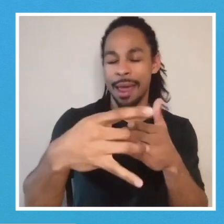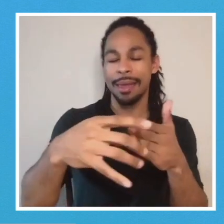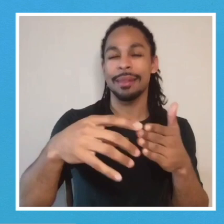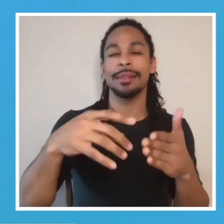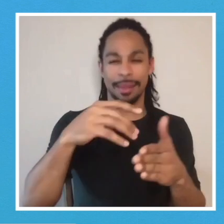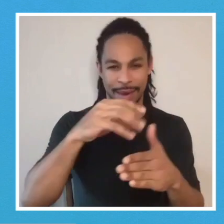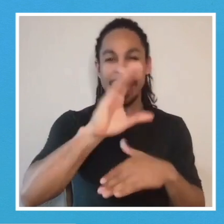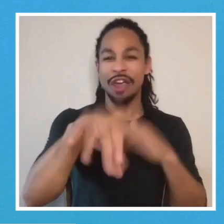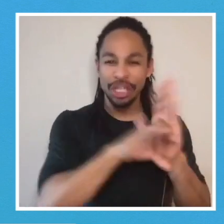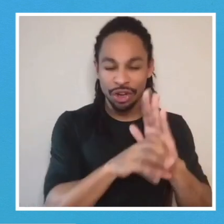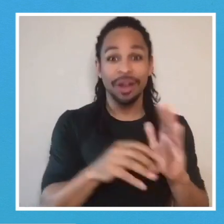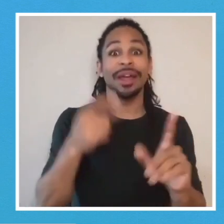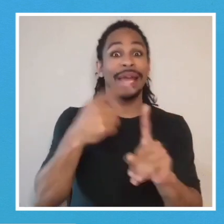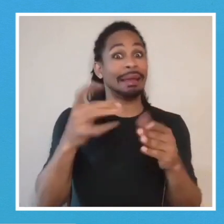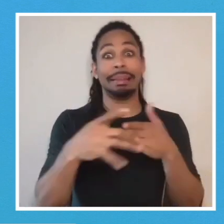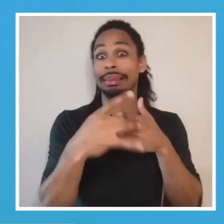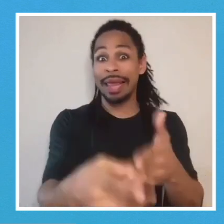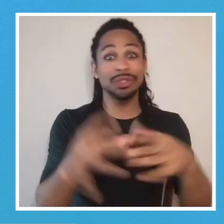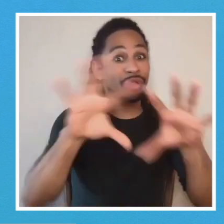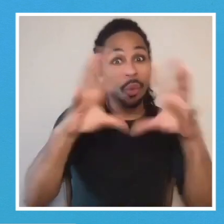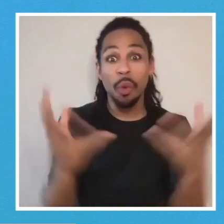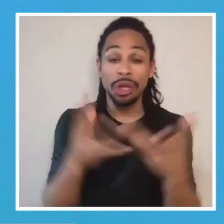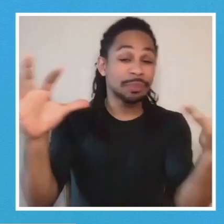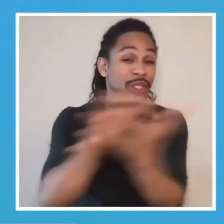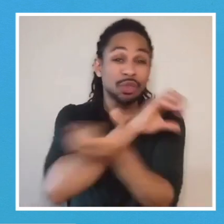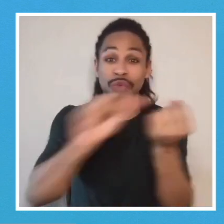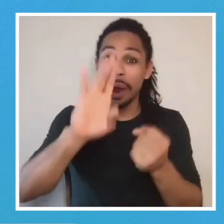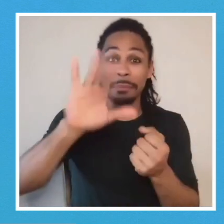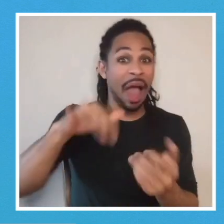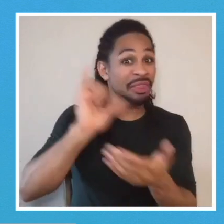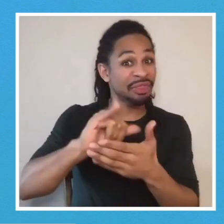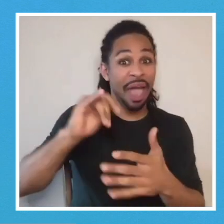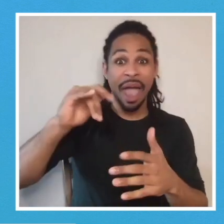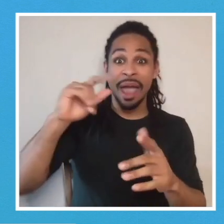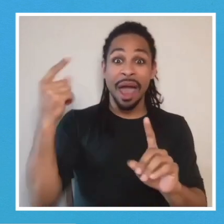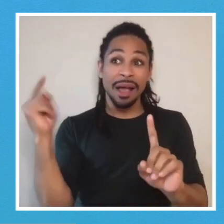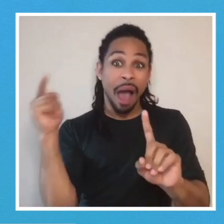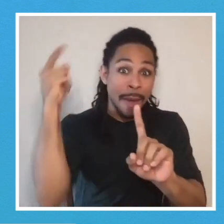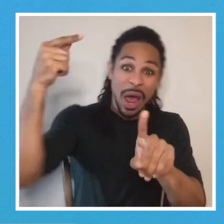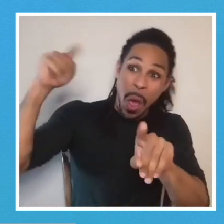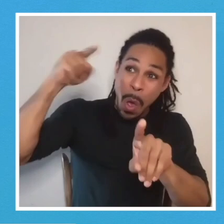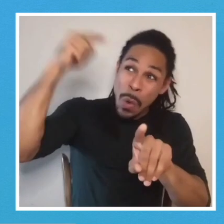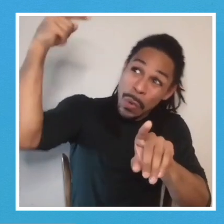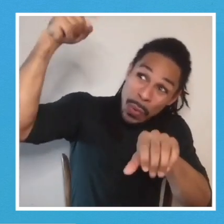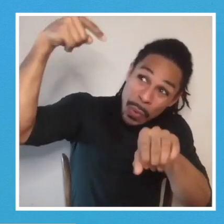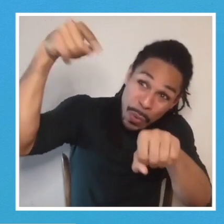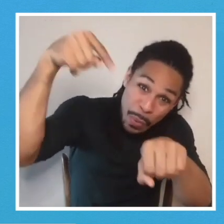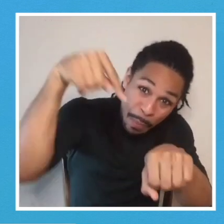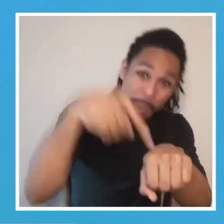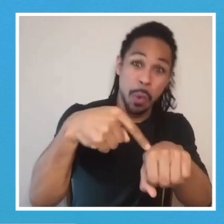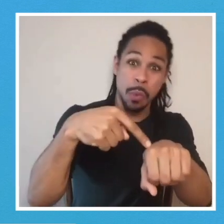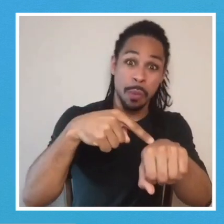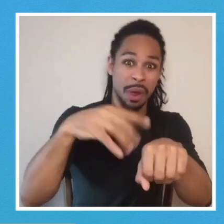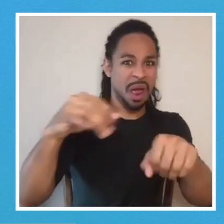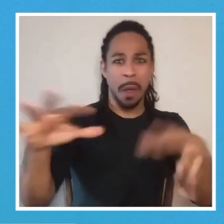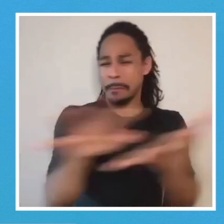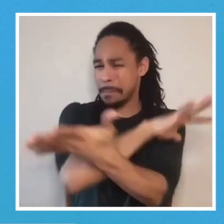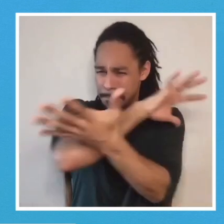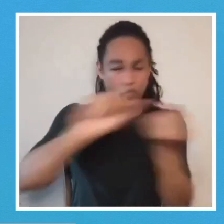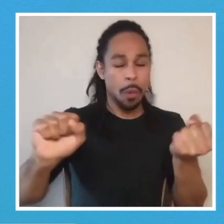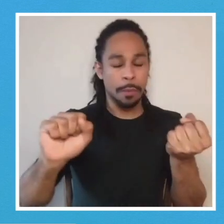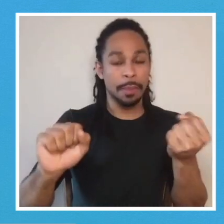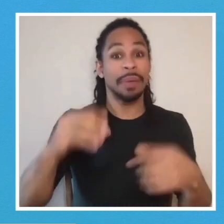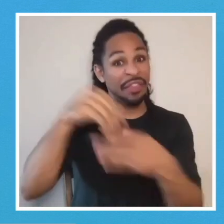destroyed by a comet. I'm sorry, again, spoiler alert, but it's worth knowing how this ends in the movie so it doesn't end that